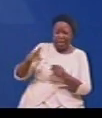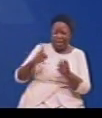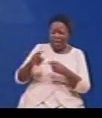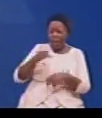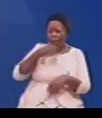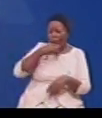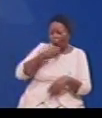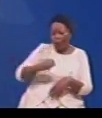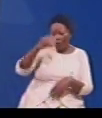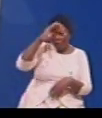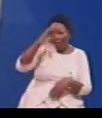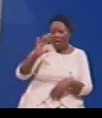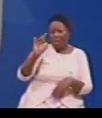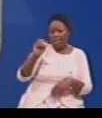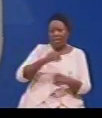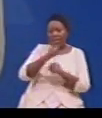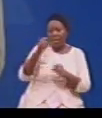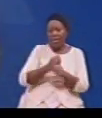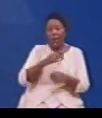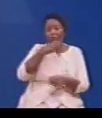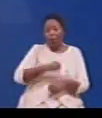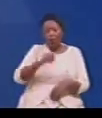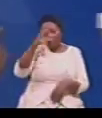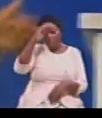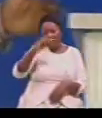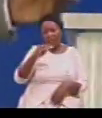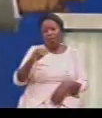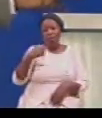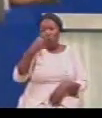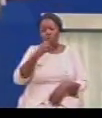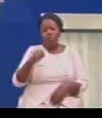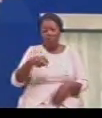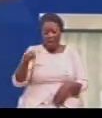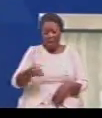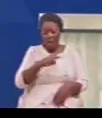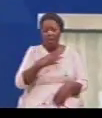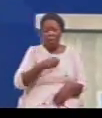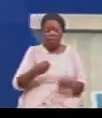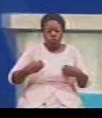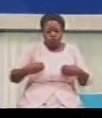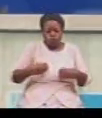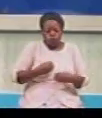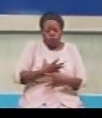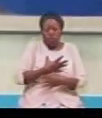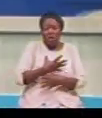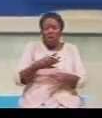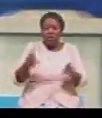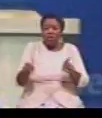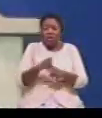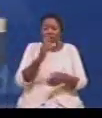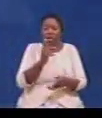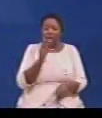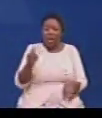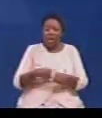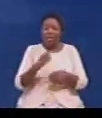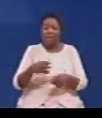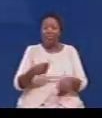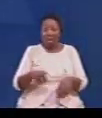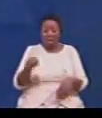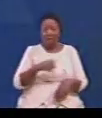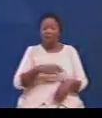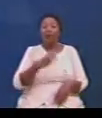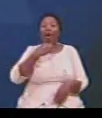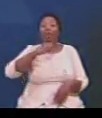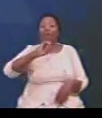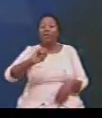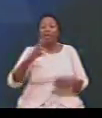old man, 80-year-old man, whose legs were big like the legs of an elephant.